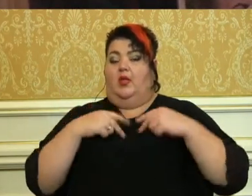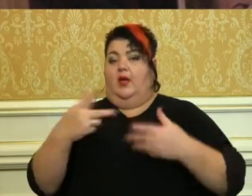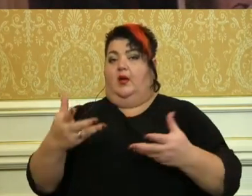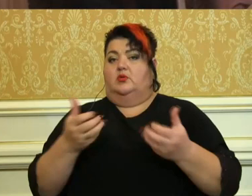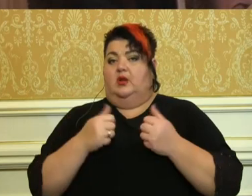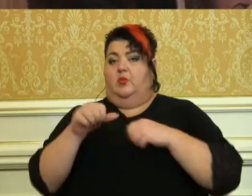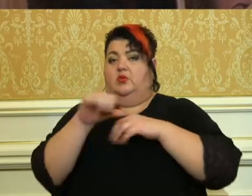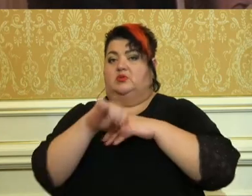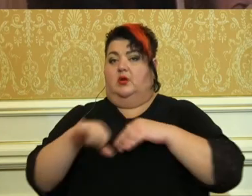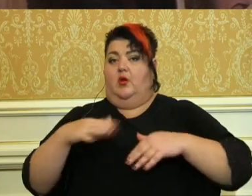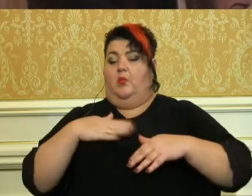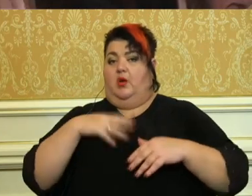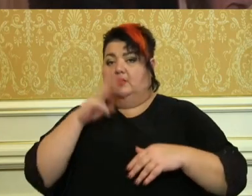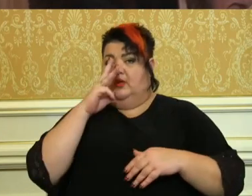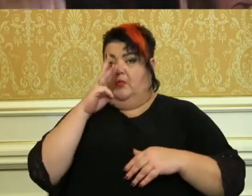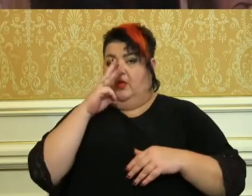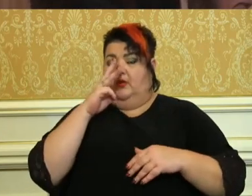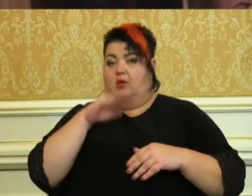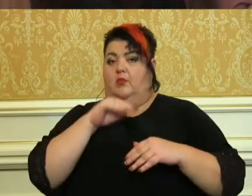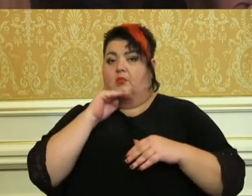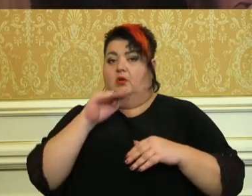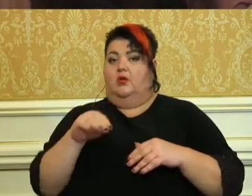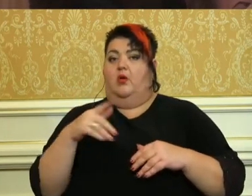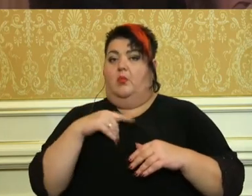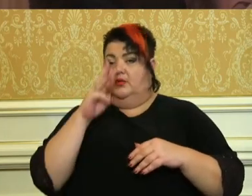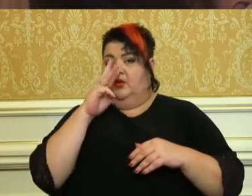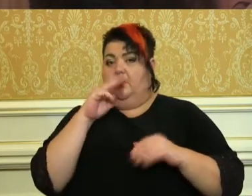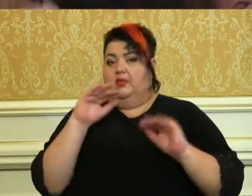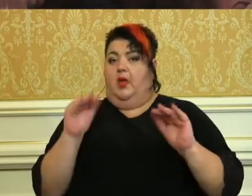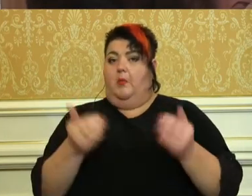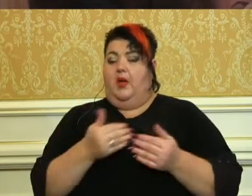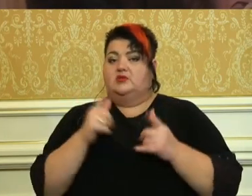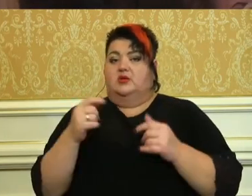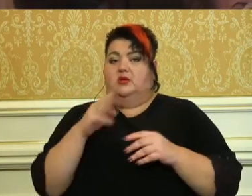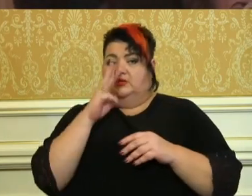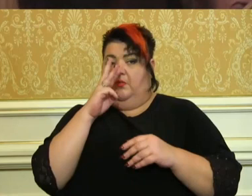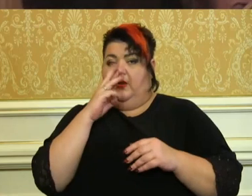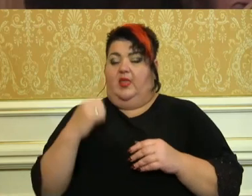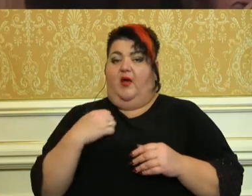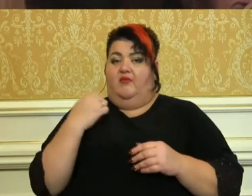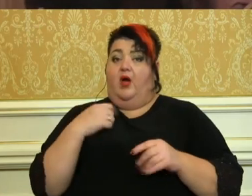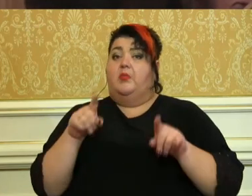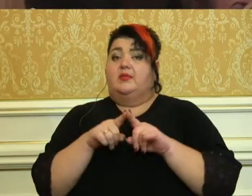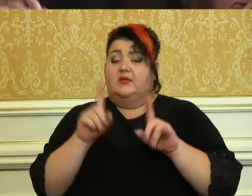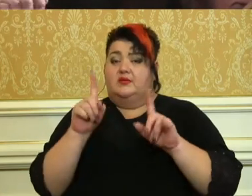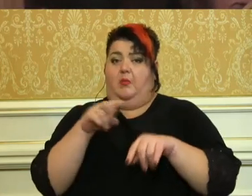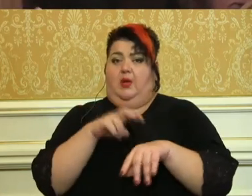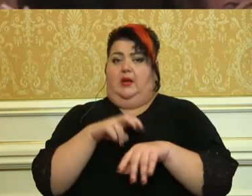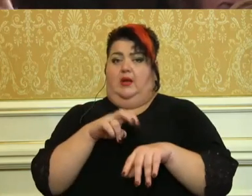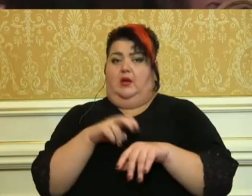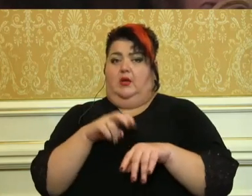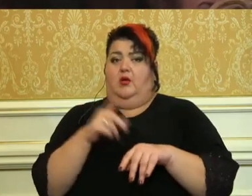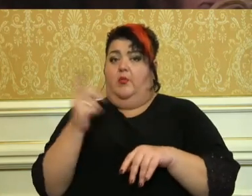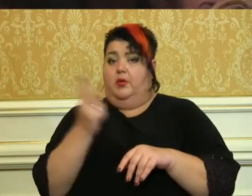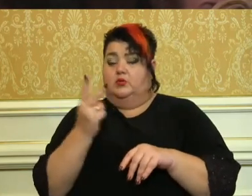less, 20 times less than in United States. My salary is less than in army. My salary is